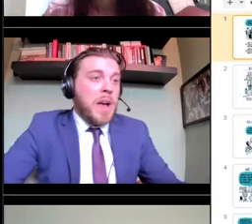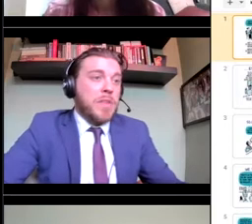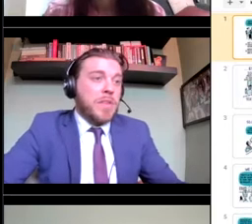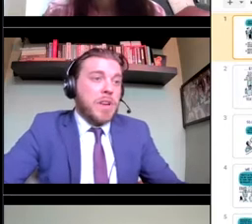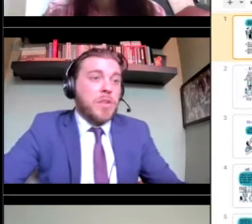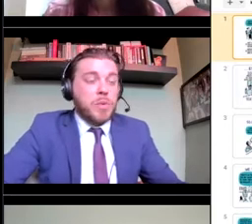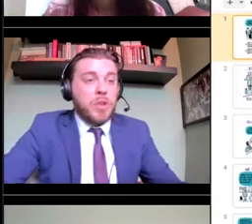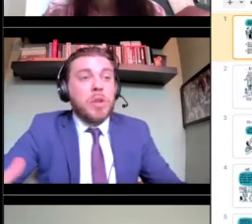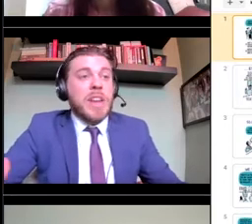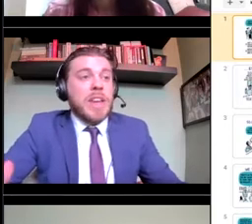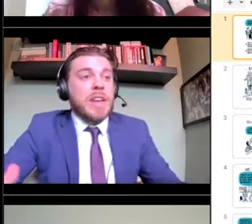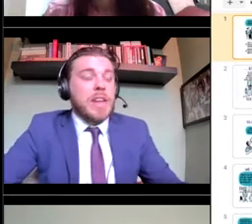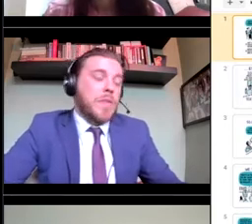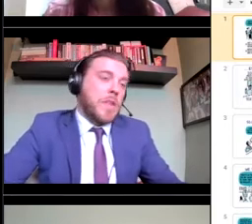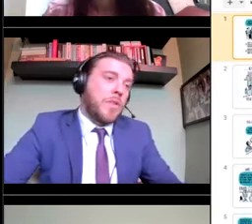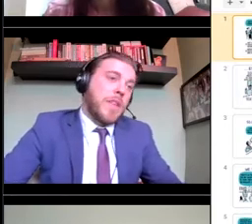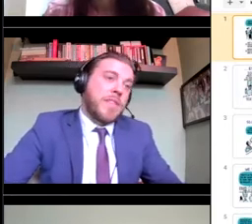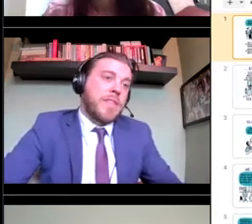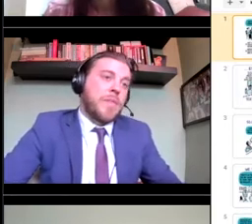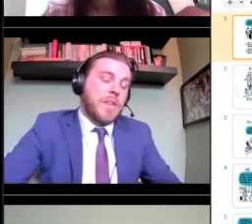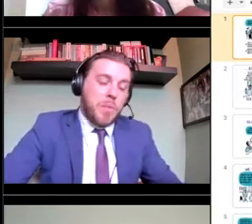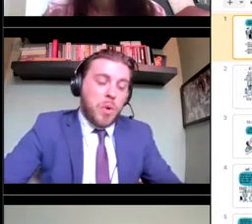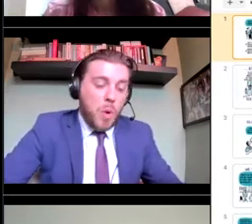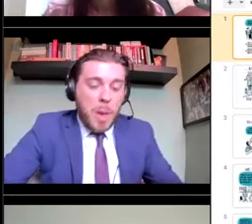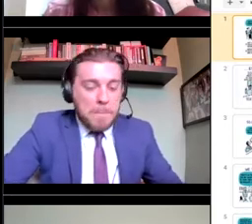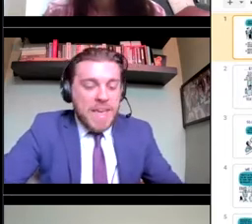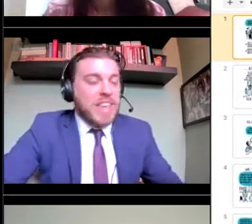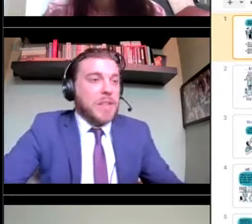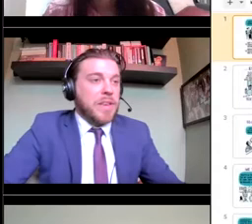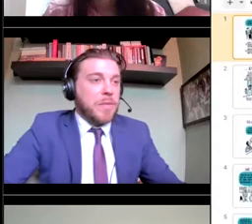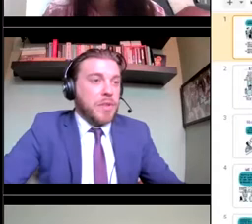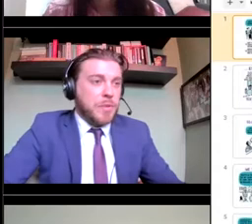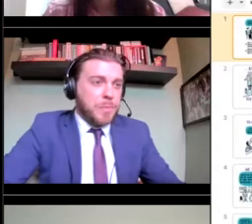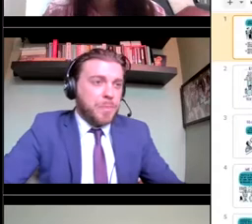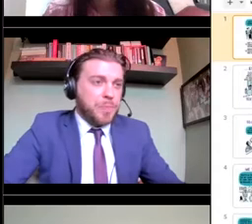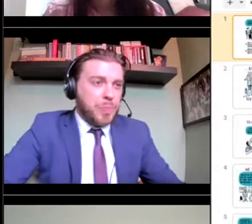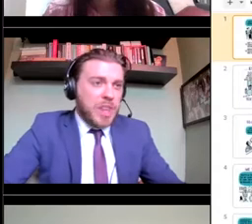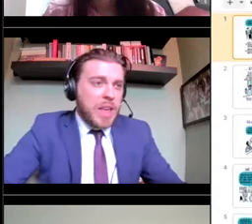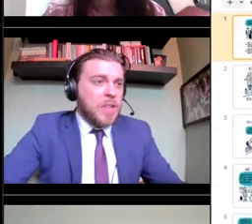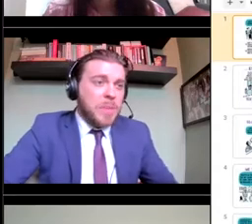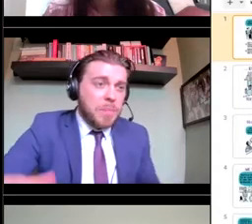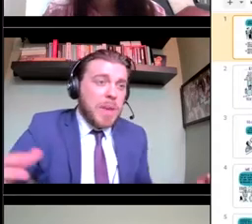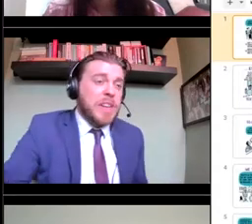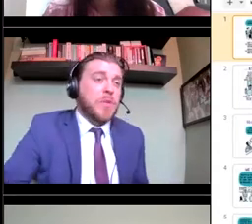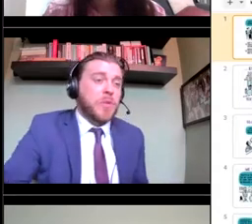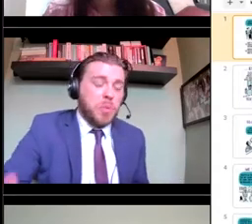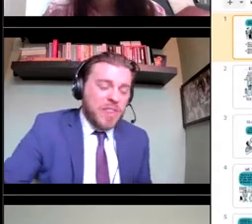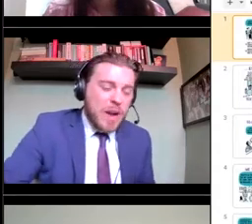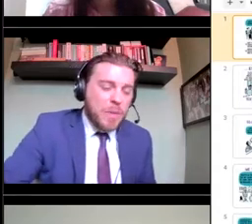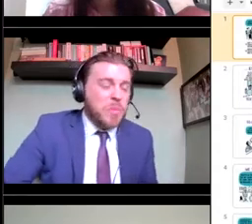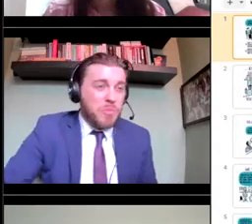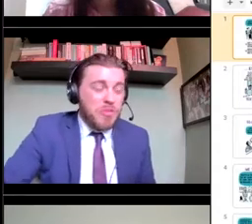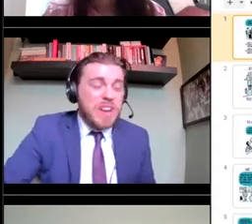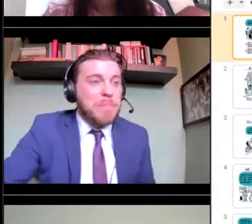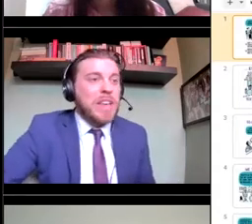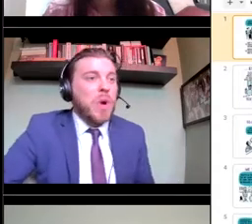that research culminated in the 2017 report, Making the Difference. The Making the Difference report set out